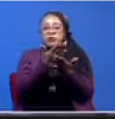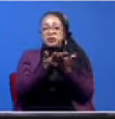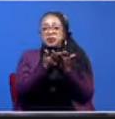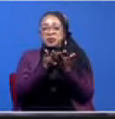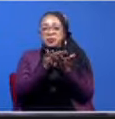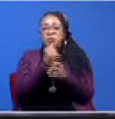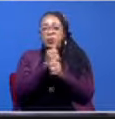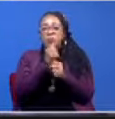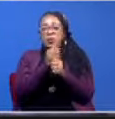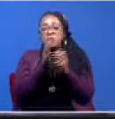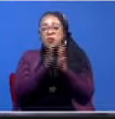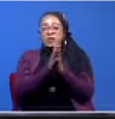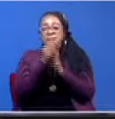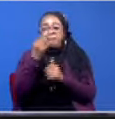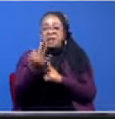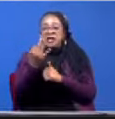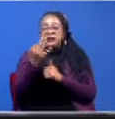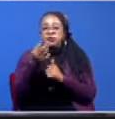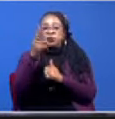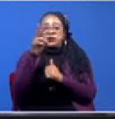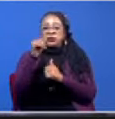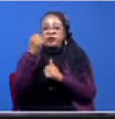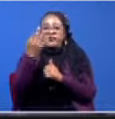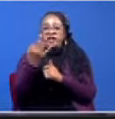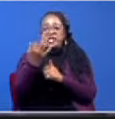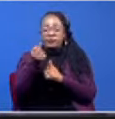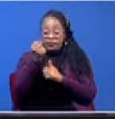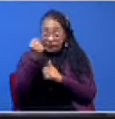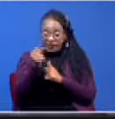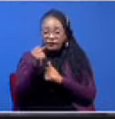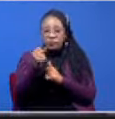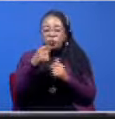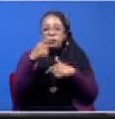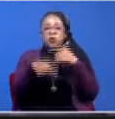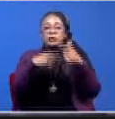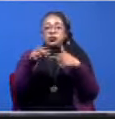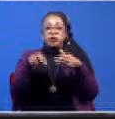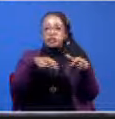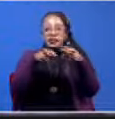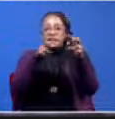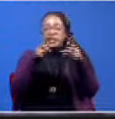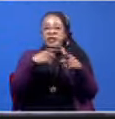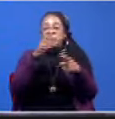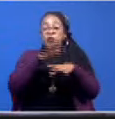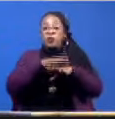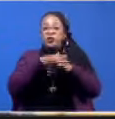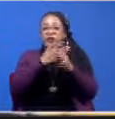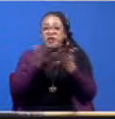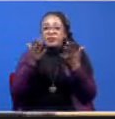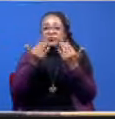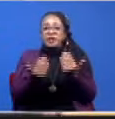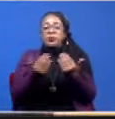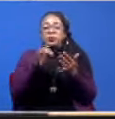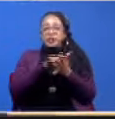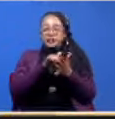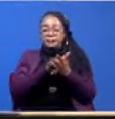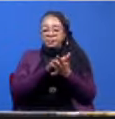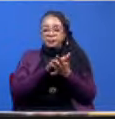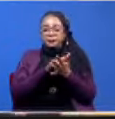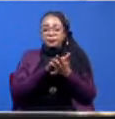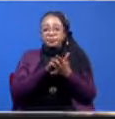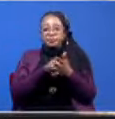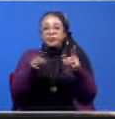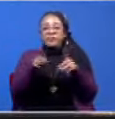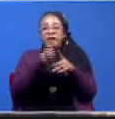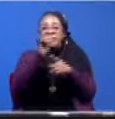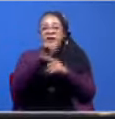we work with March of 2025. Of course, we'll continue tracking. And the good thing is that now that... Haya najiri, huku